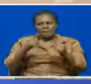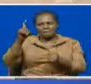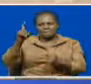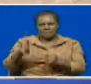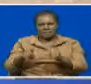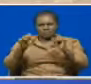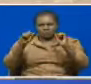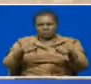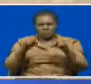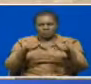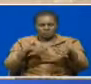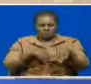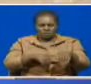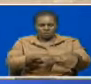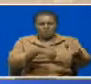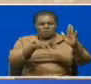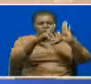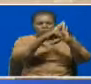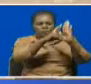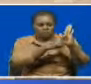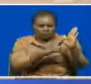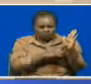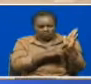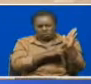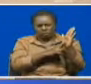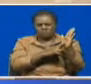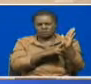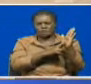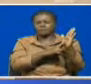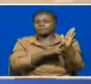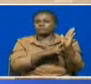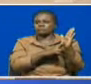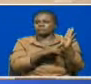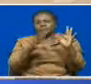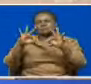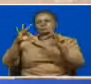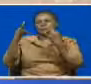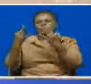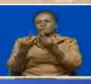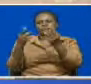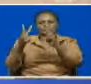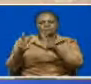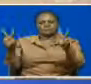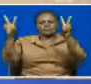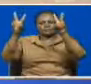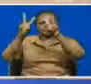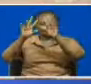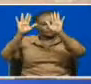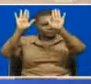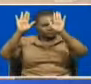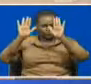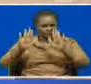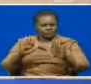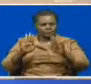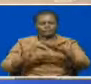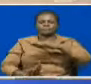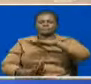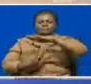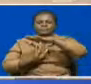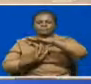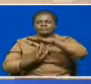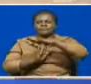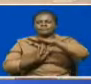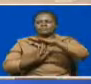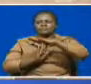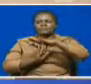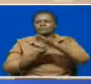be able to follow the guidelines. The family values are very important. It